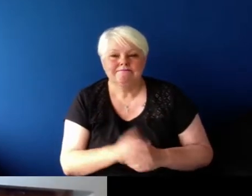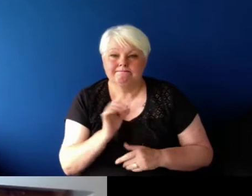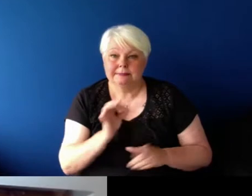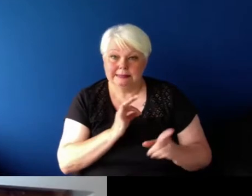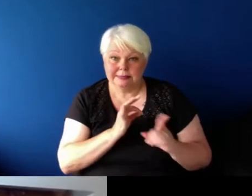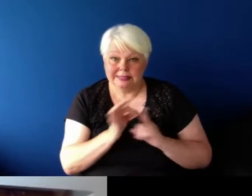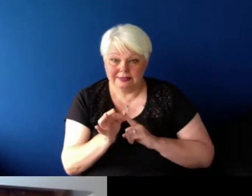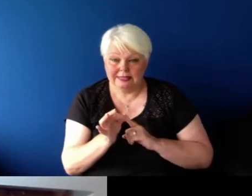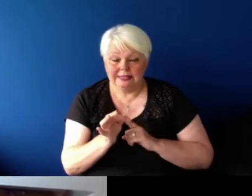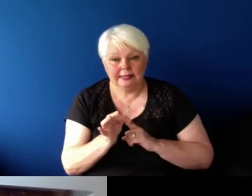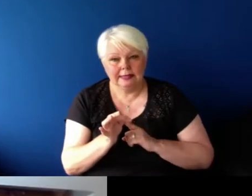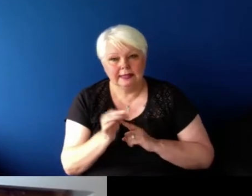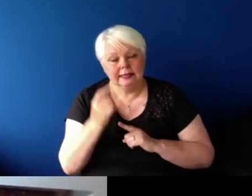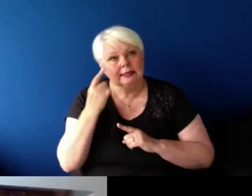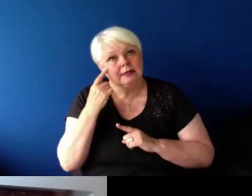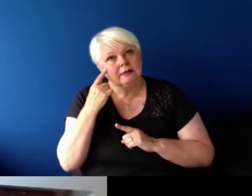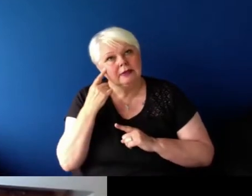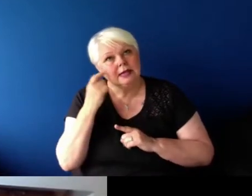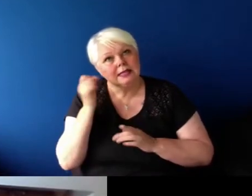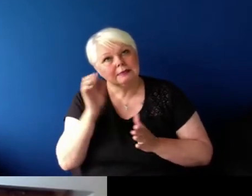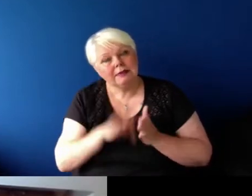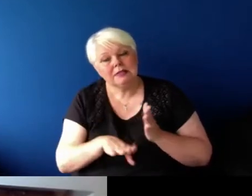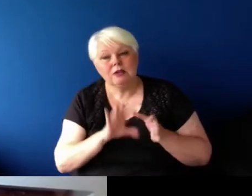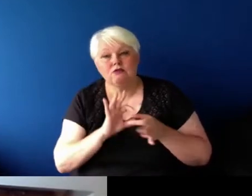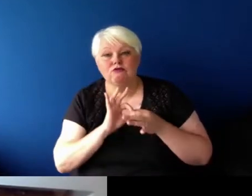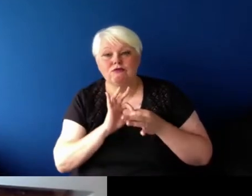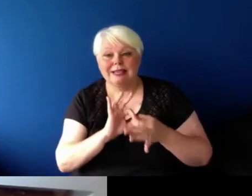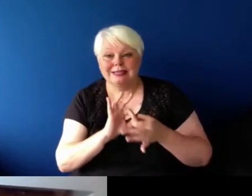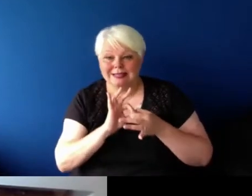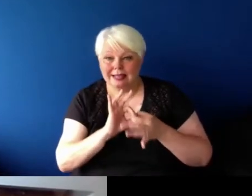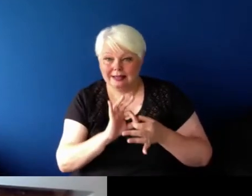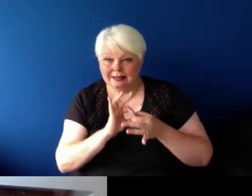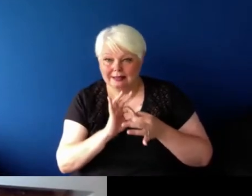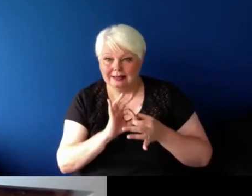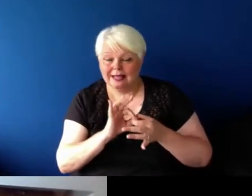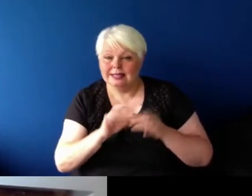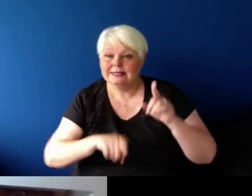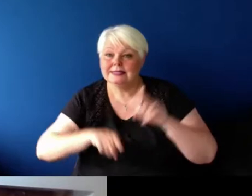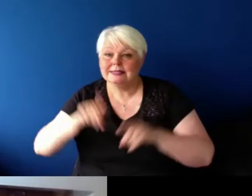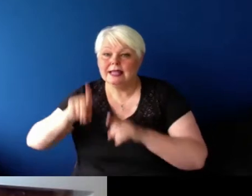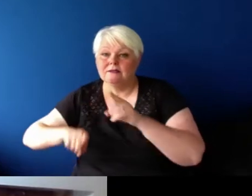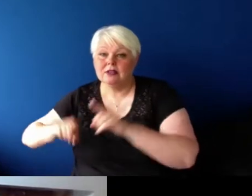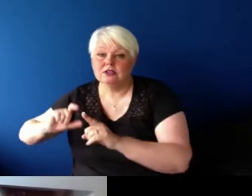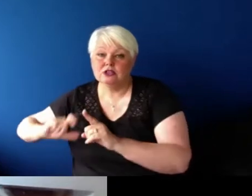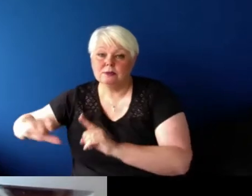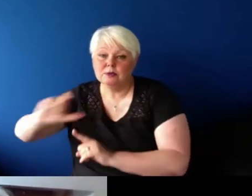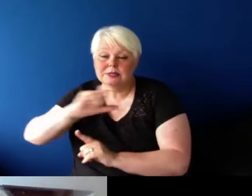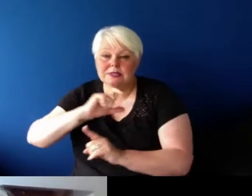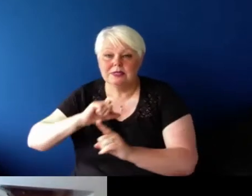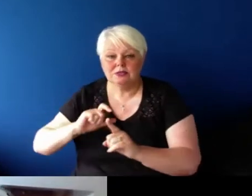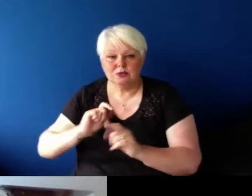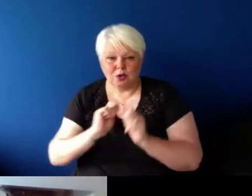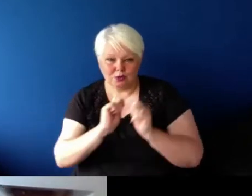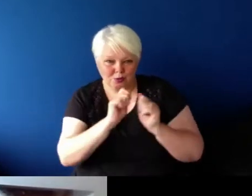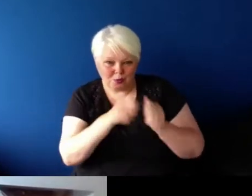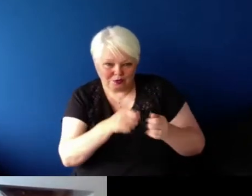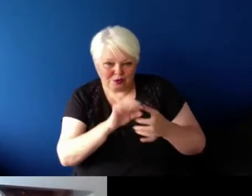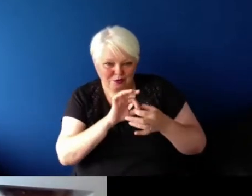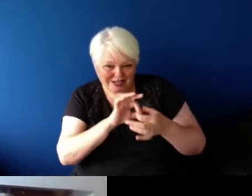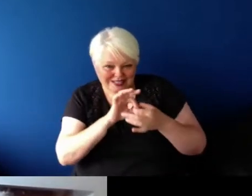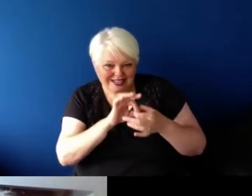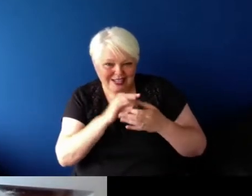know, think of your experience in reconciling diverse communities. You know, you got an award for your reconciliation